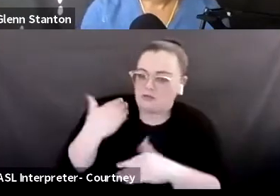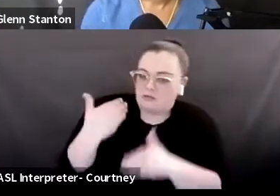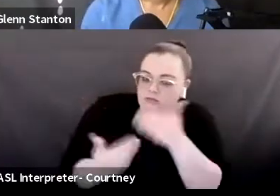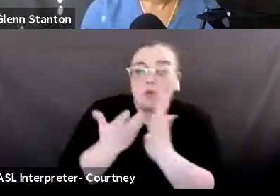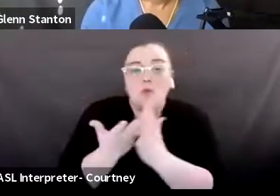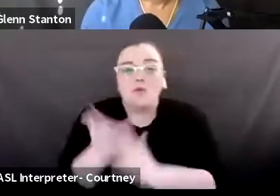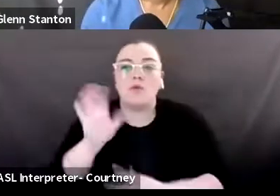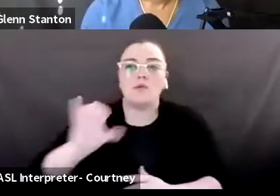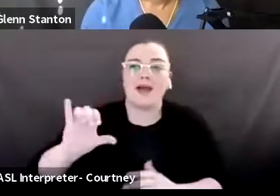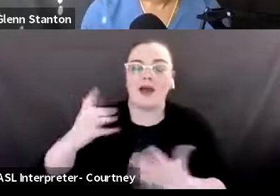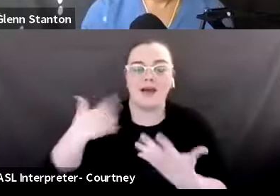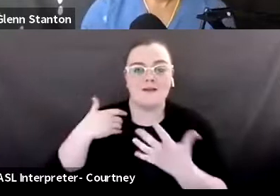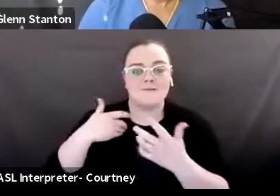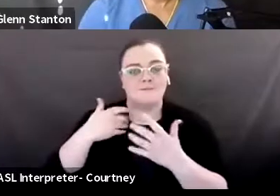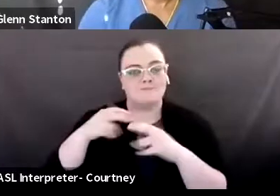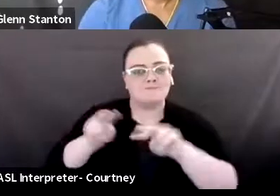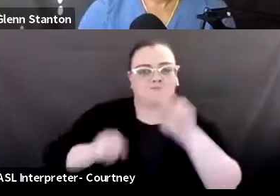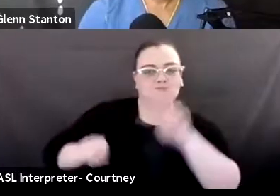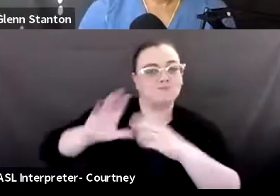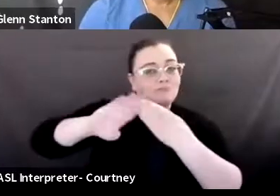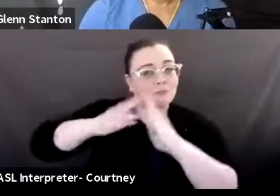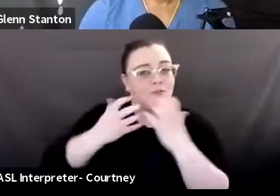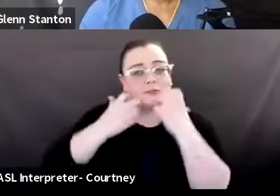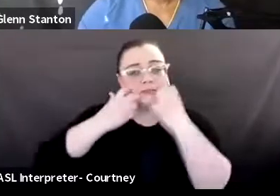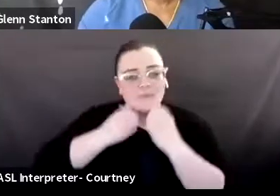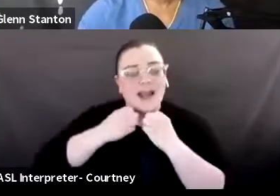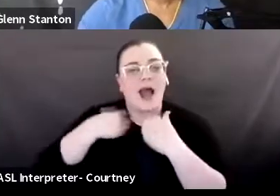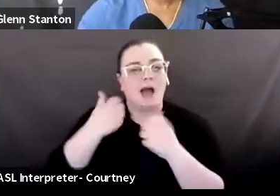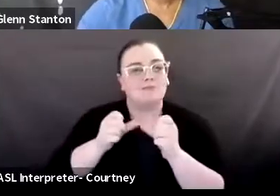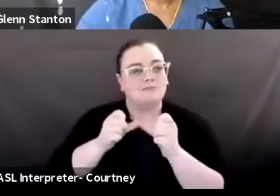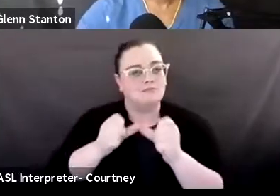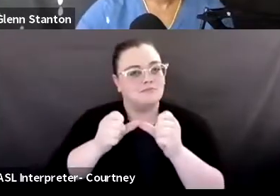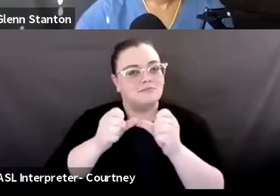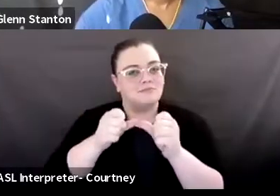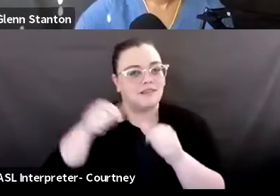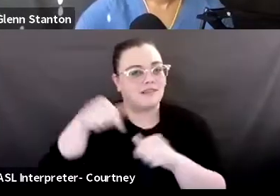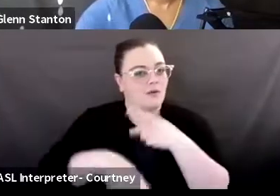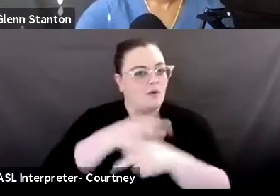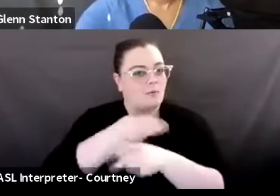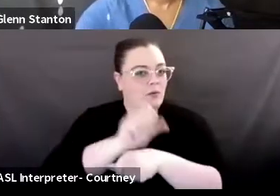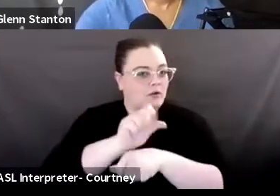that affection for the community that I have just been able to sustain and continue this work.